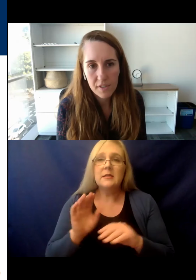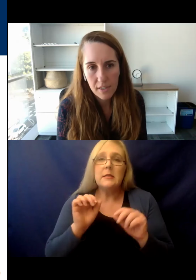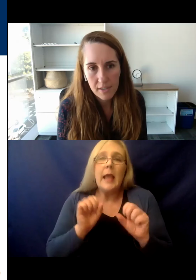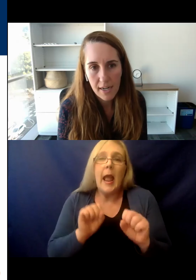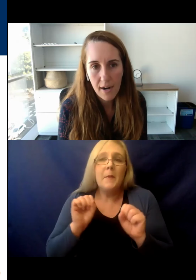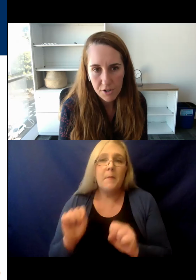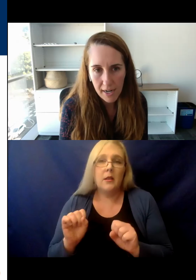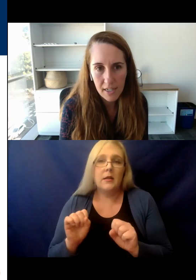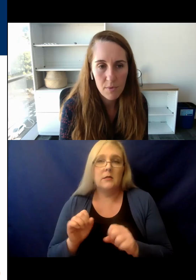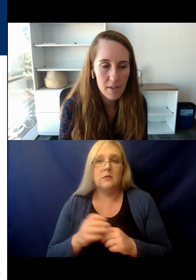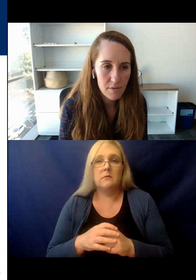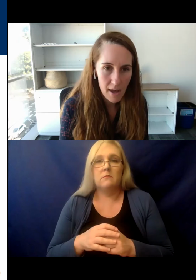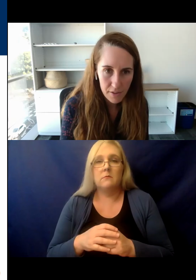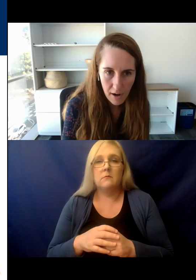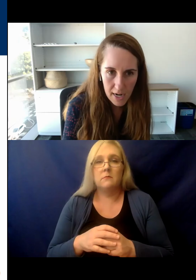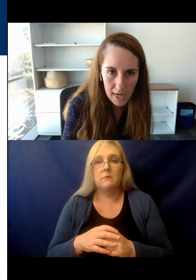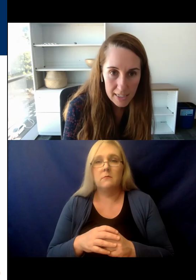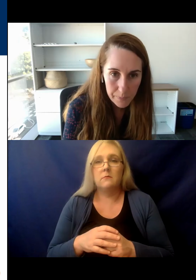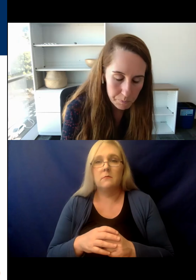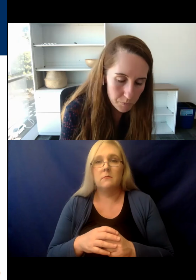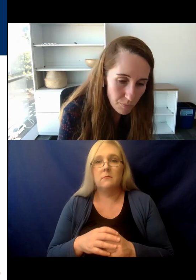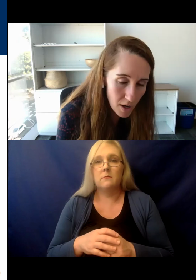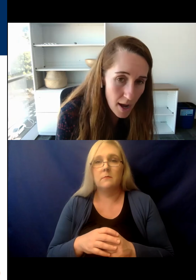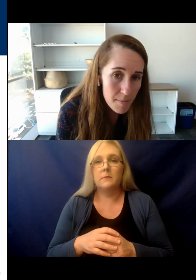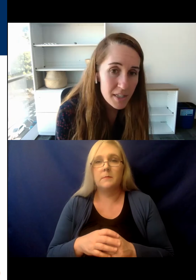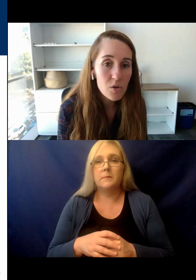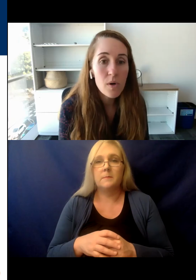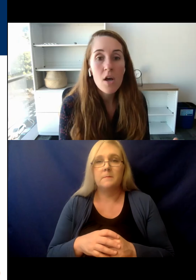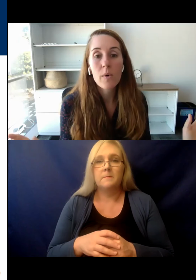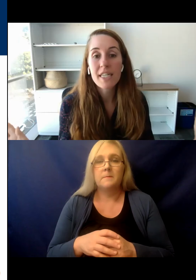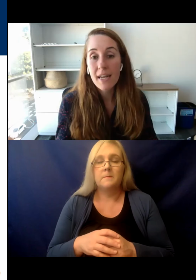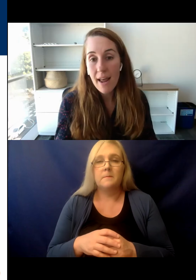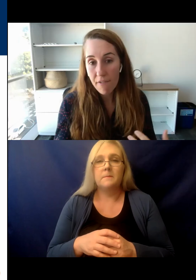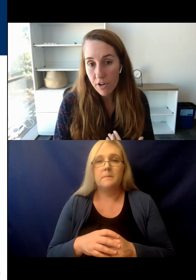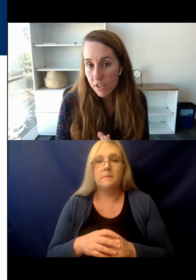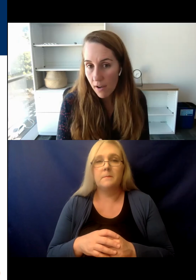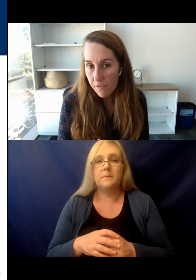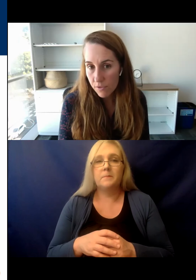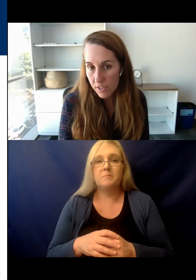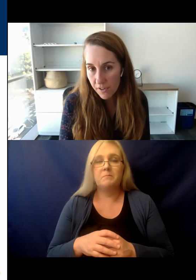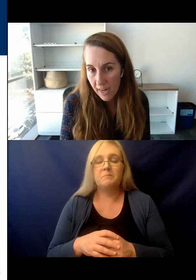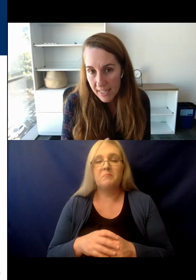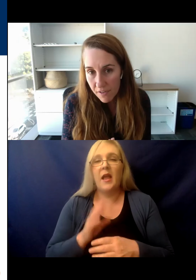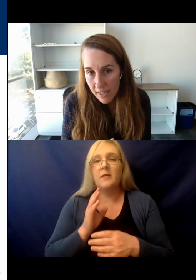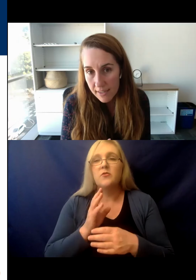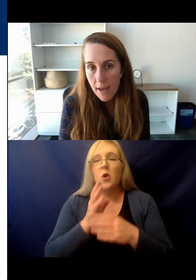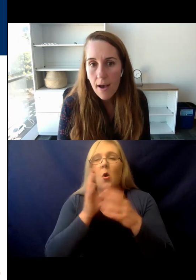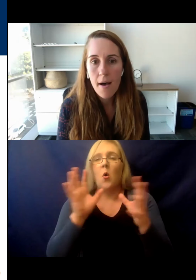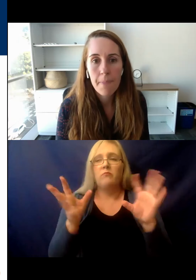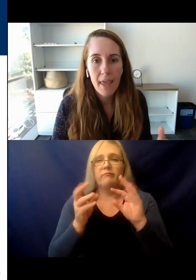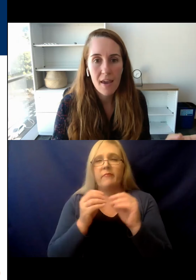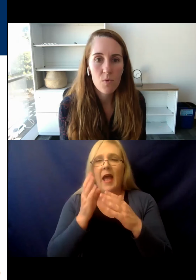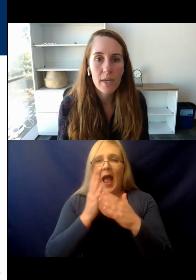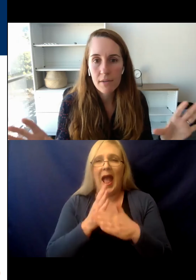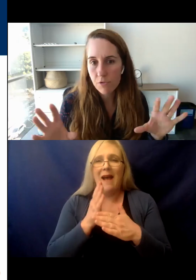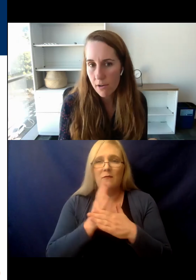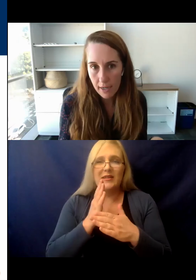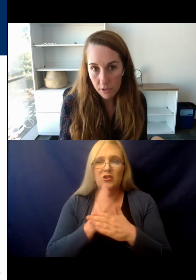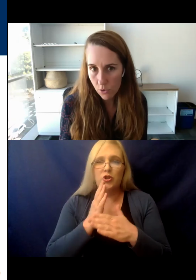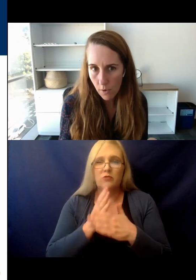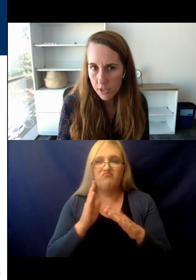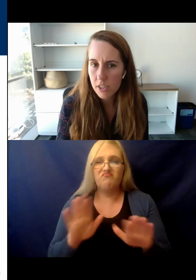could facilitate contracting with healthcare entities. And so we take an average of those different activities and